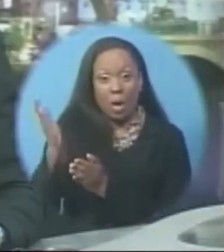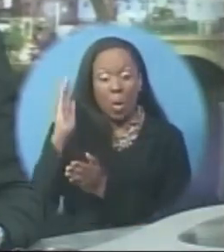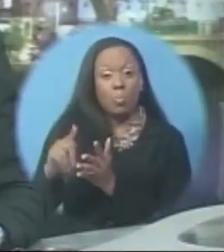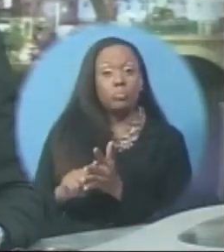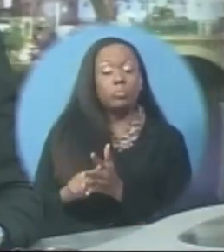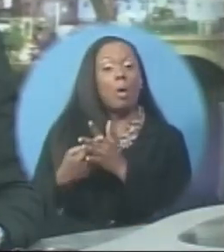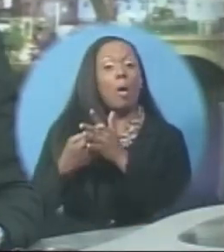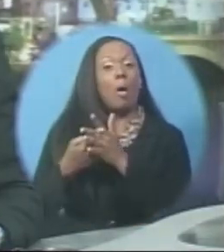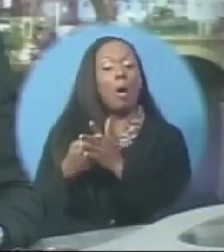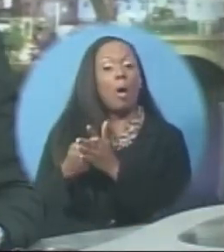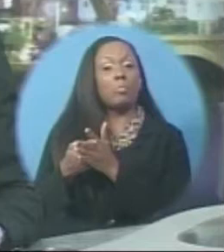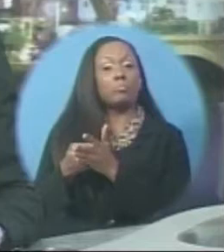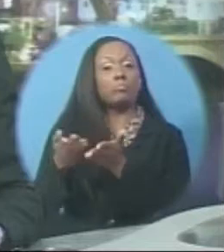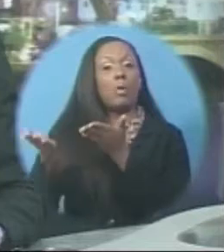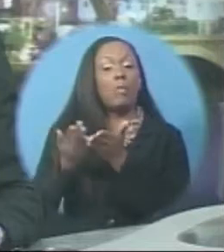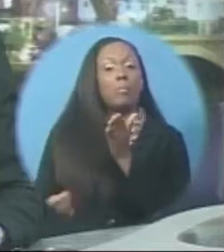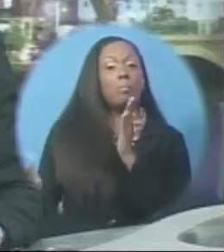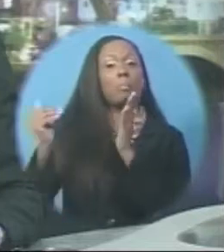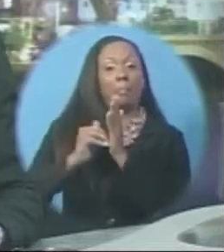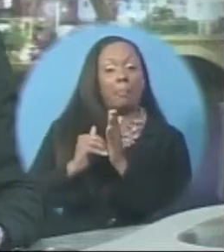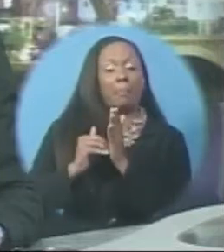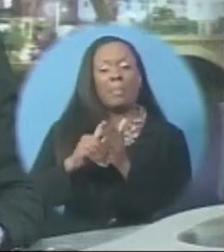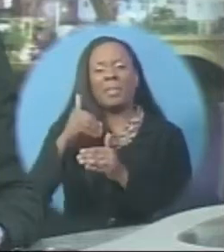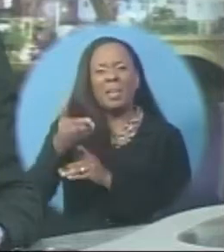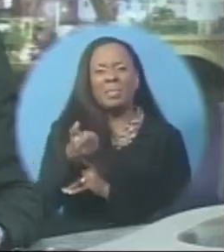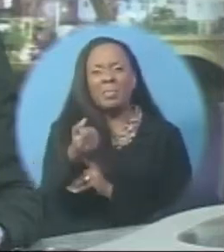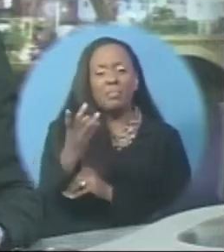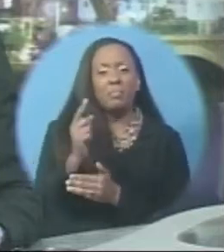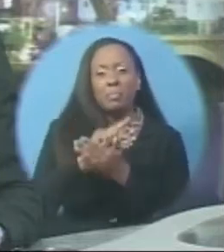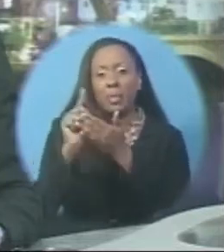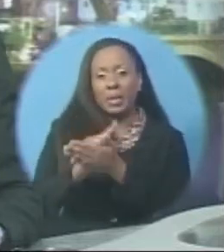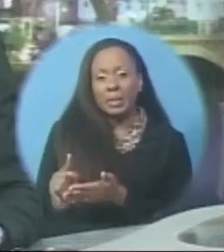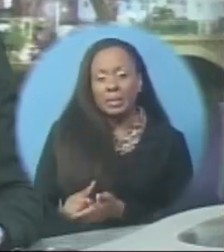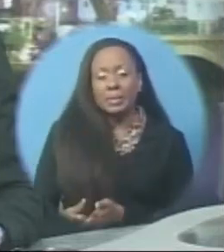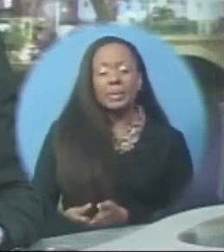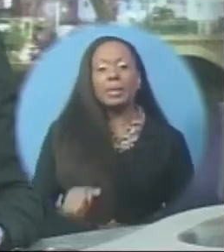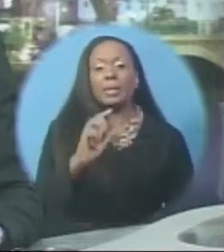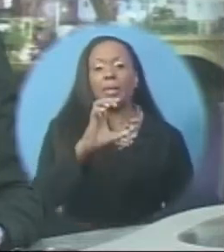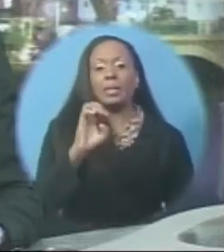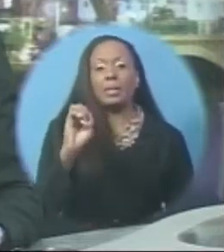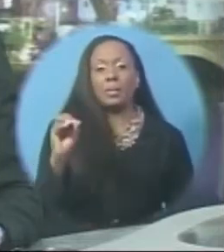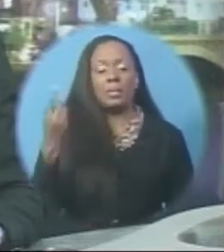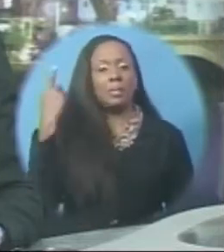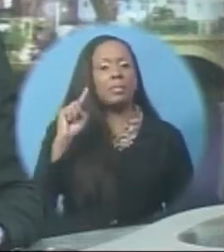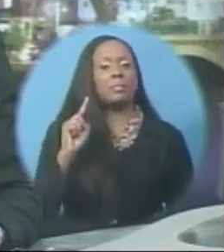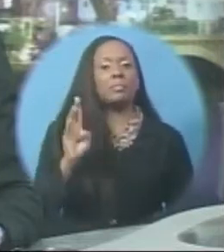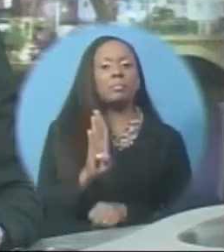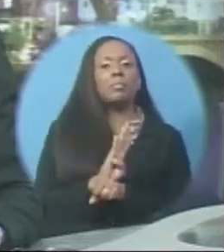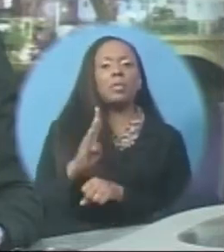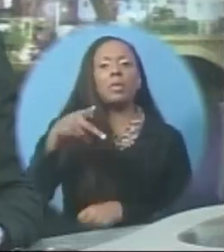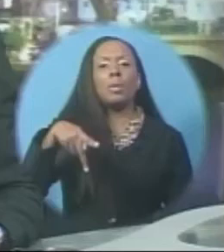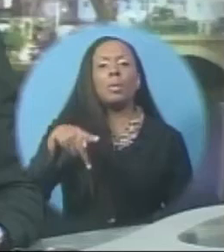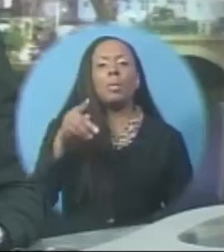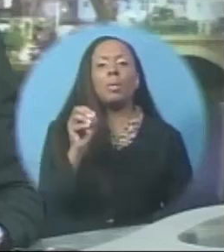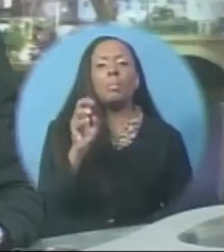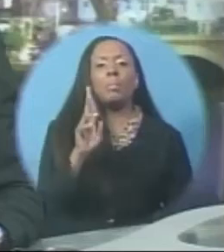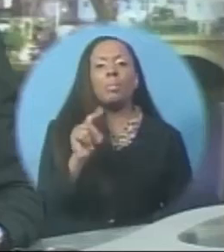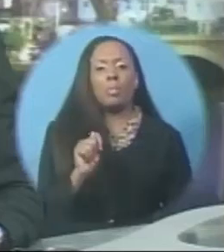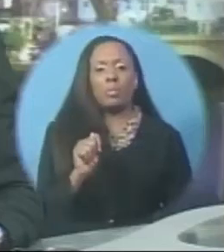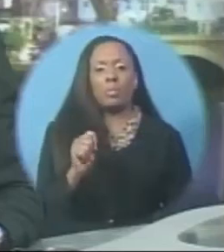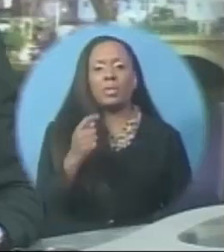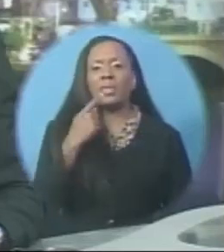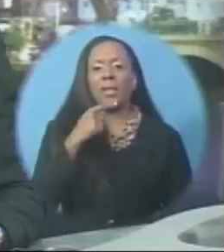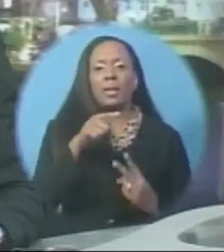service to Barbados in the next few weeks. Word of this from Chief Executive Officer of the Barbados Port Inc., David Jean-Marie. The Carnival and